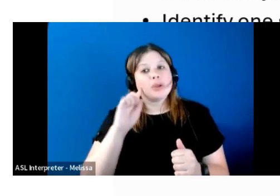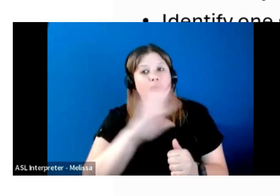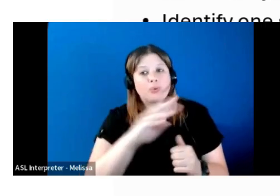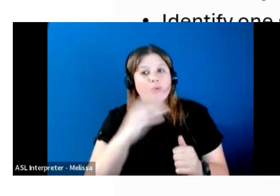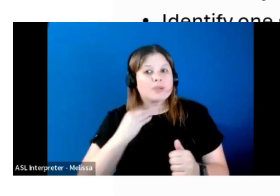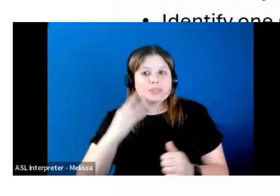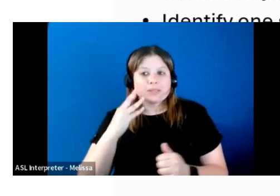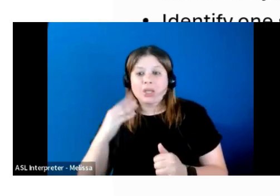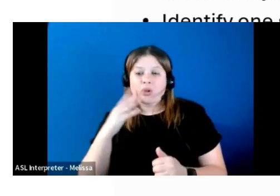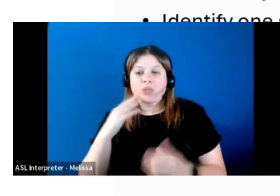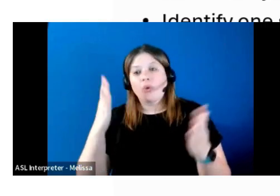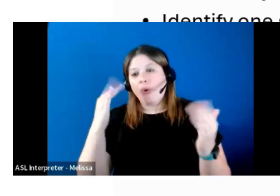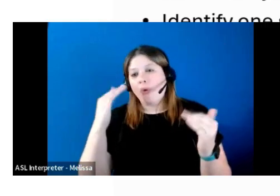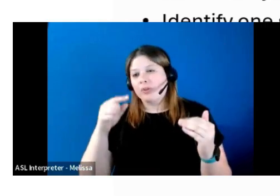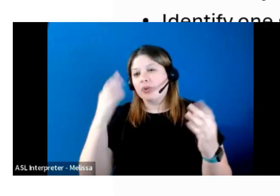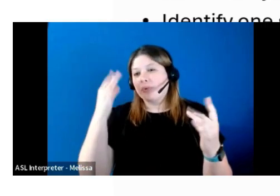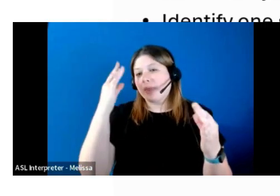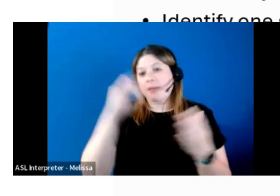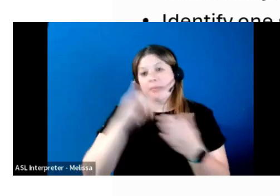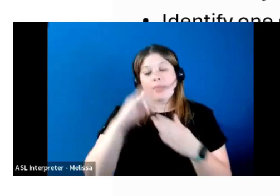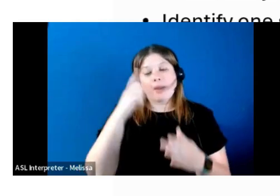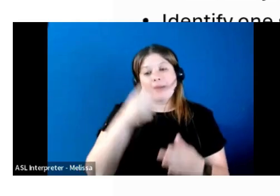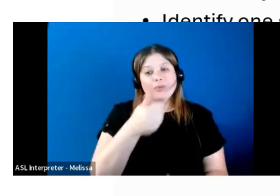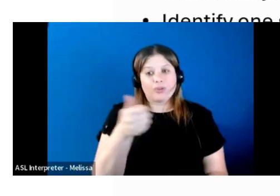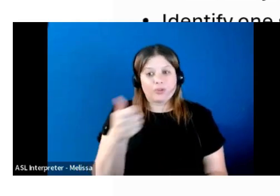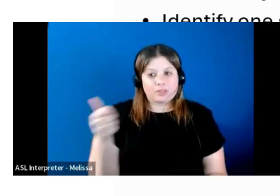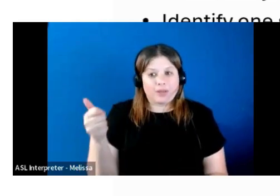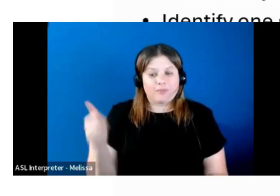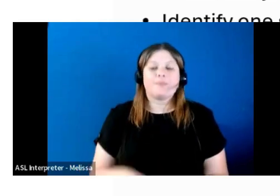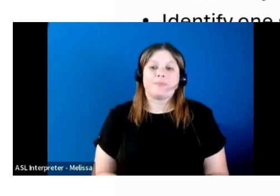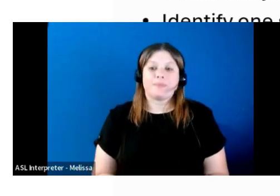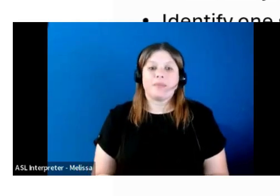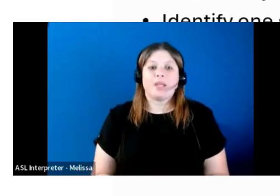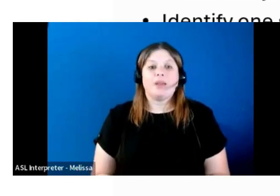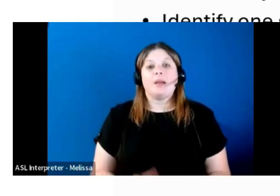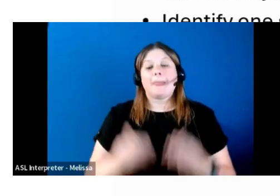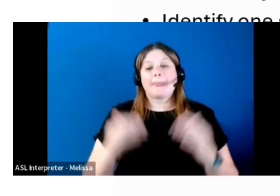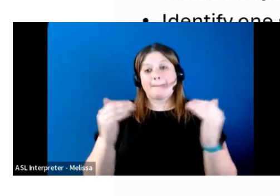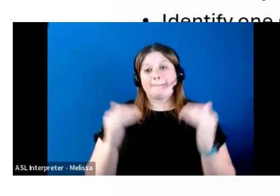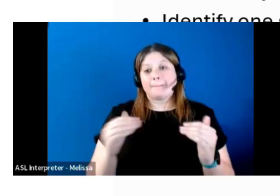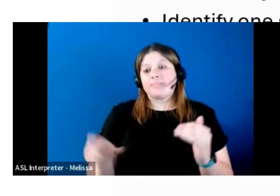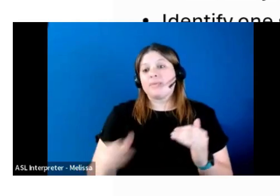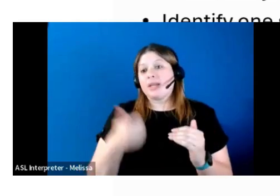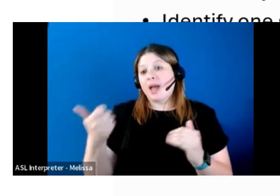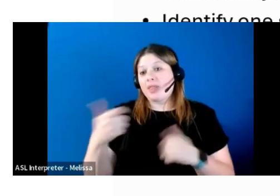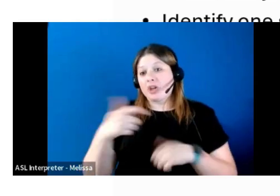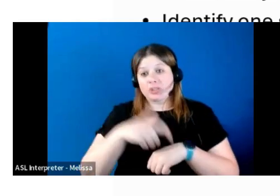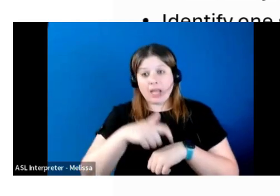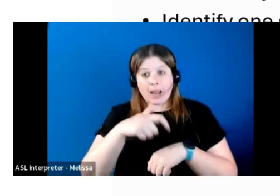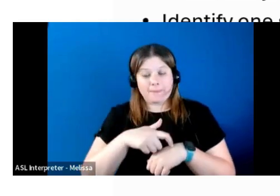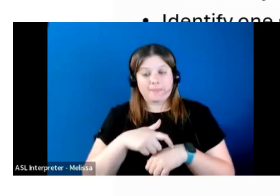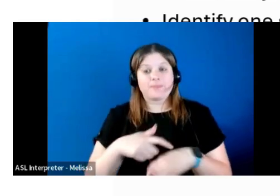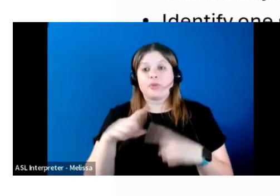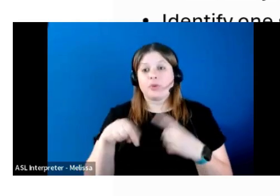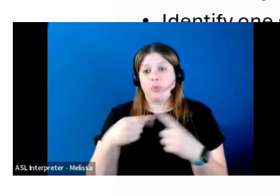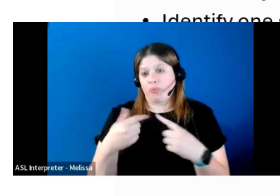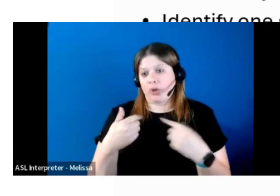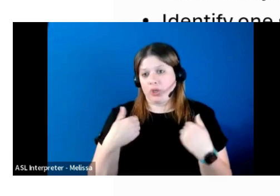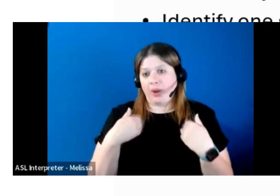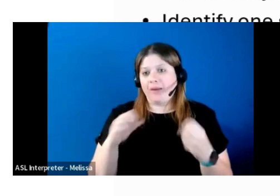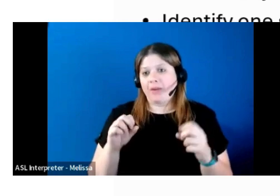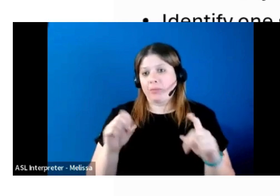on that for yourself. The next thing Another time, when you have an